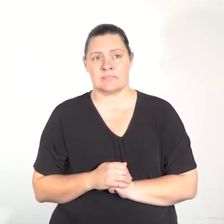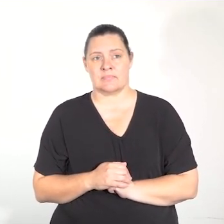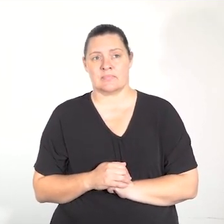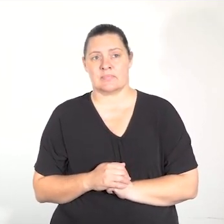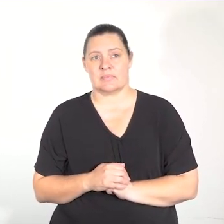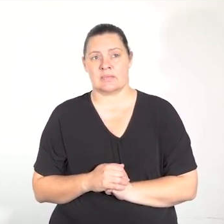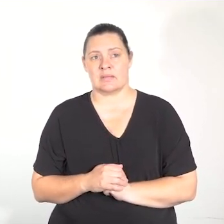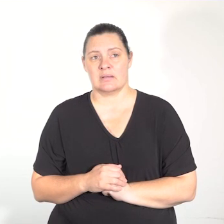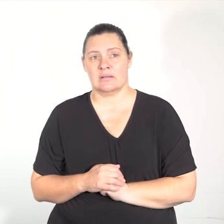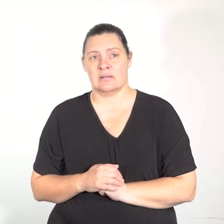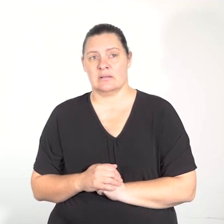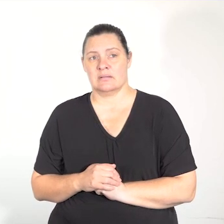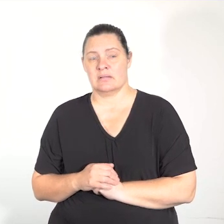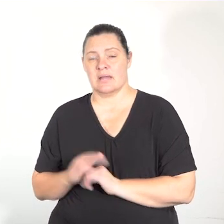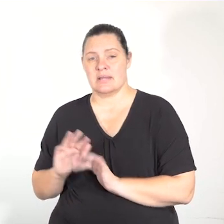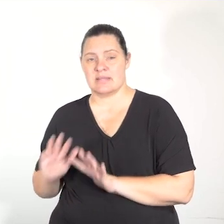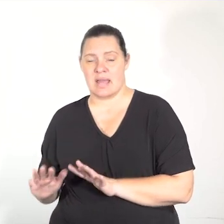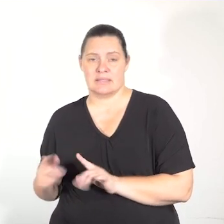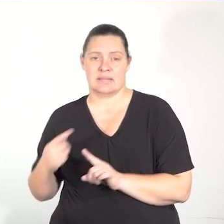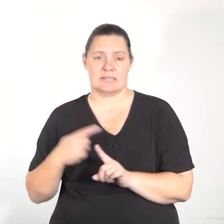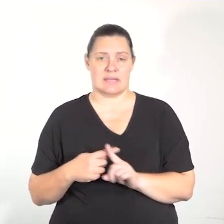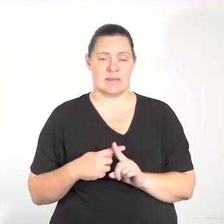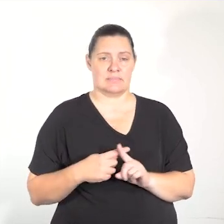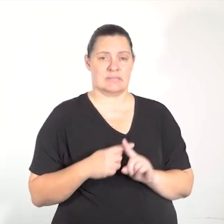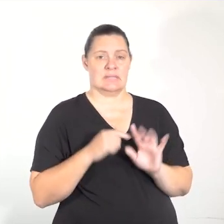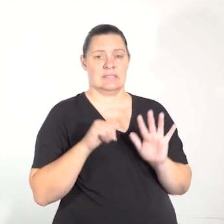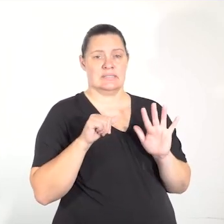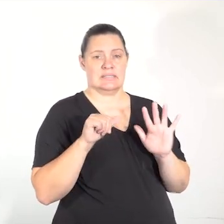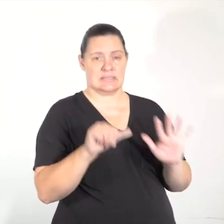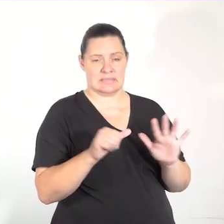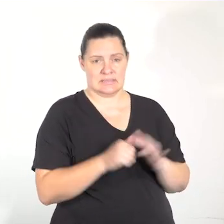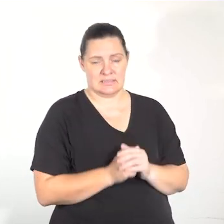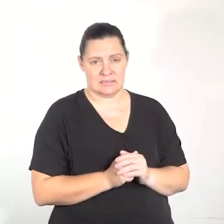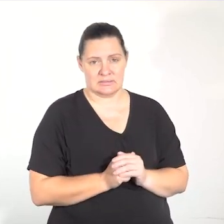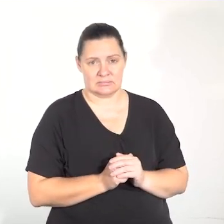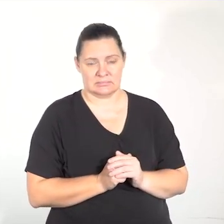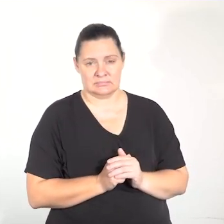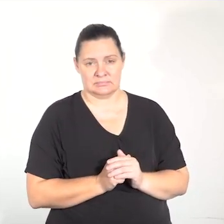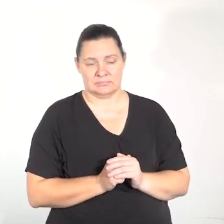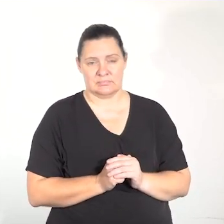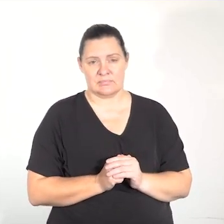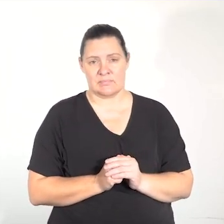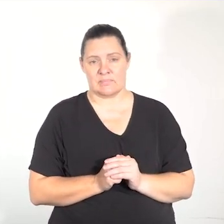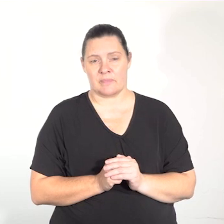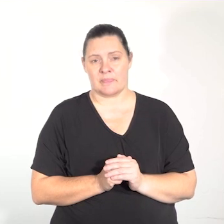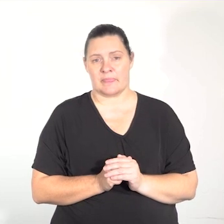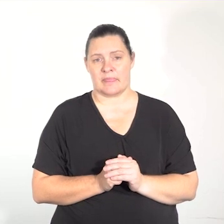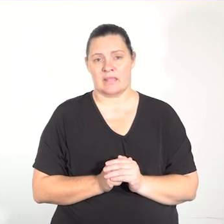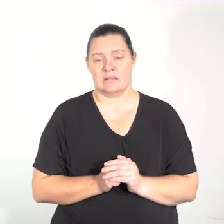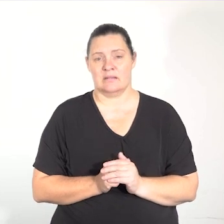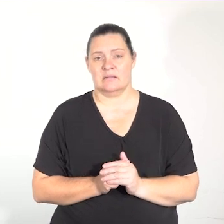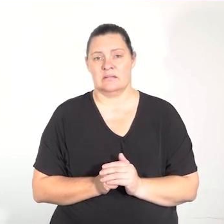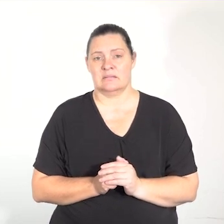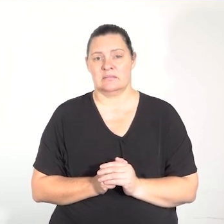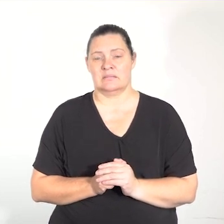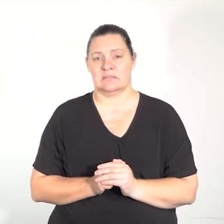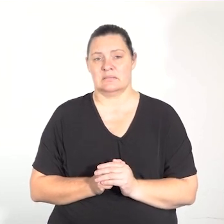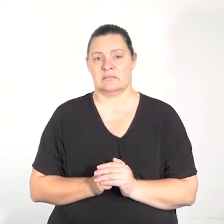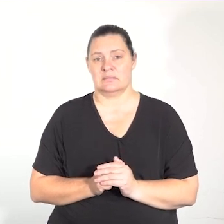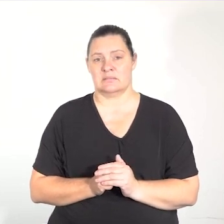Okay, so 100 Rand minus 72 Rand. Let's start subtracting. So 0 minus